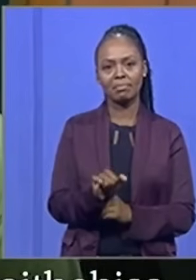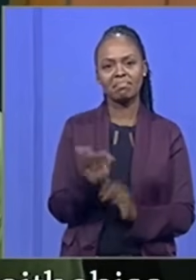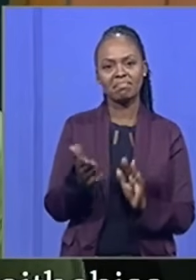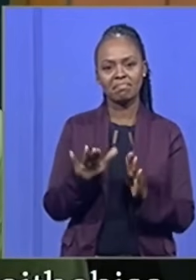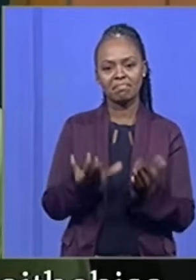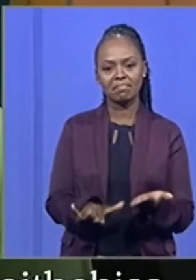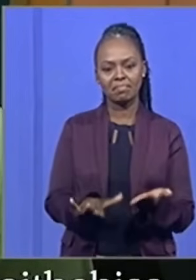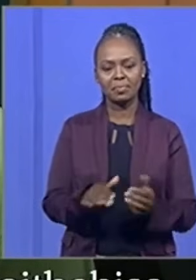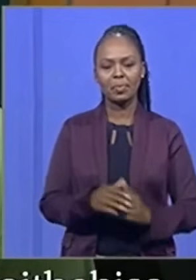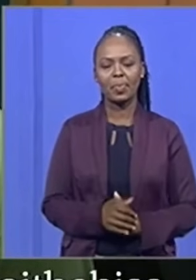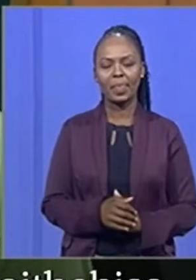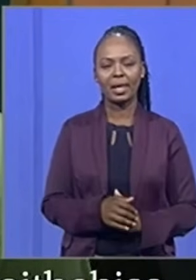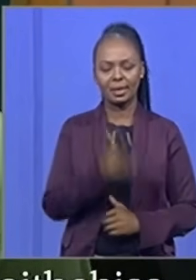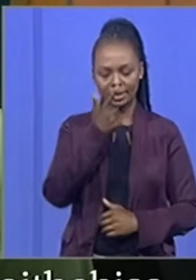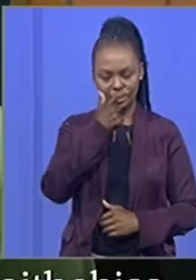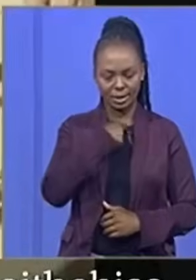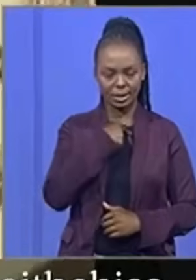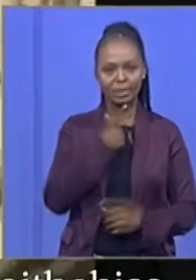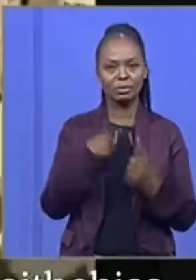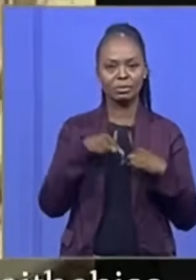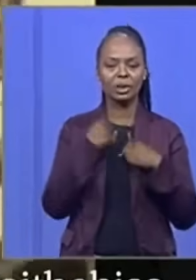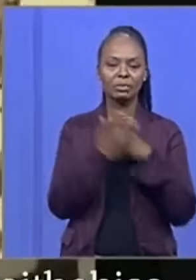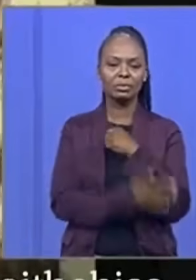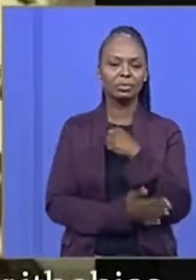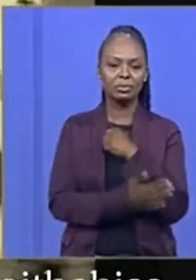passed away. We were so saddened as a country.